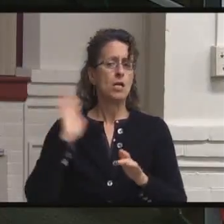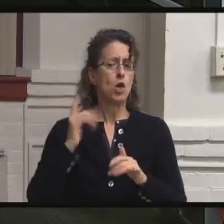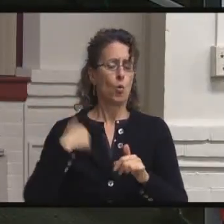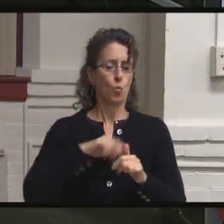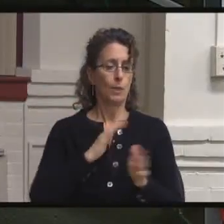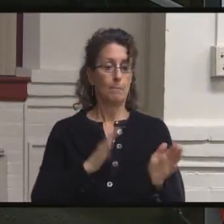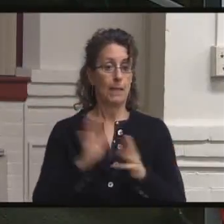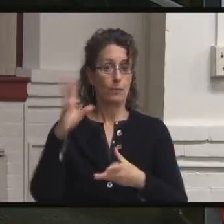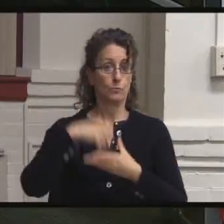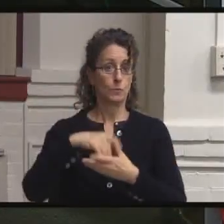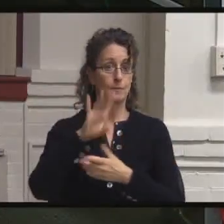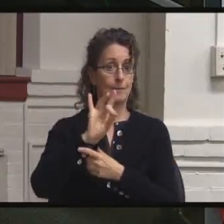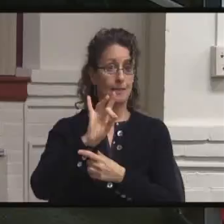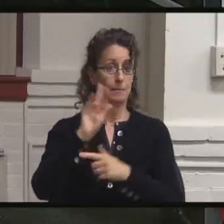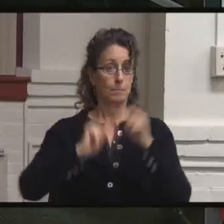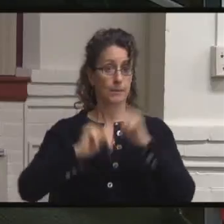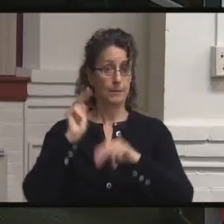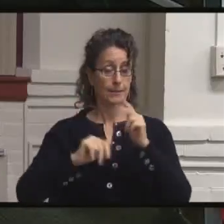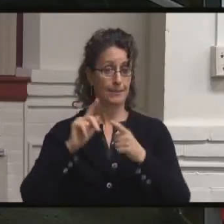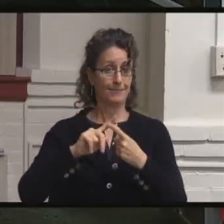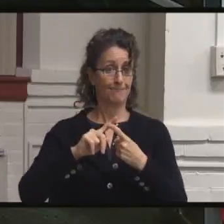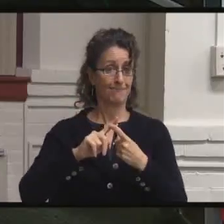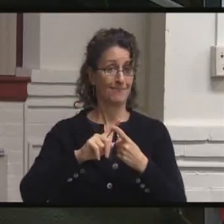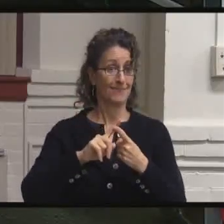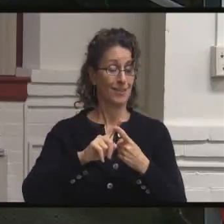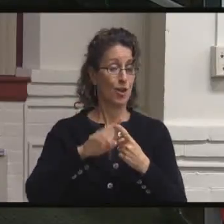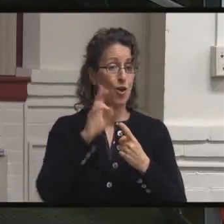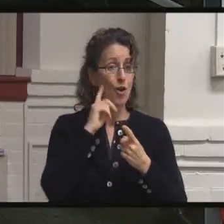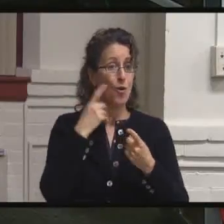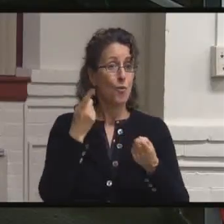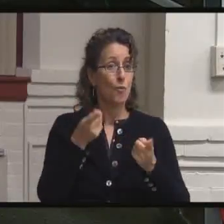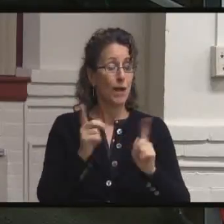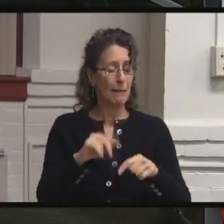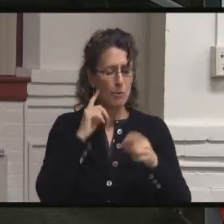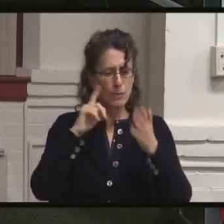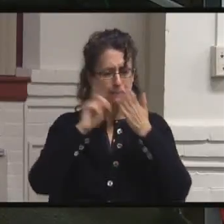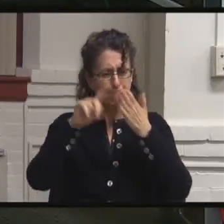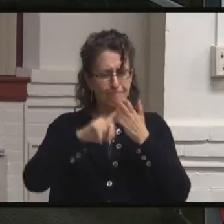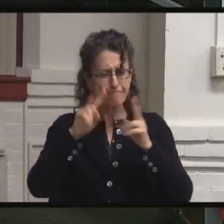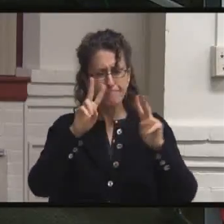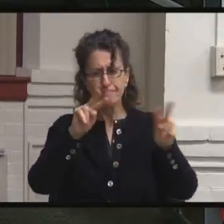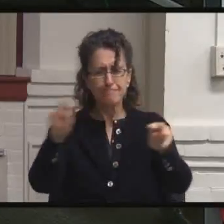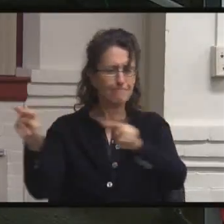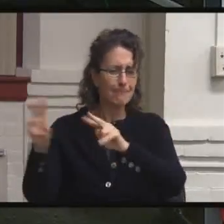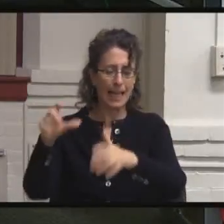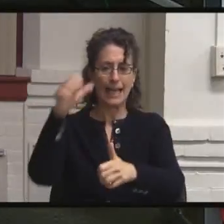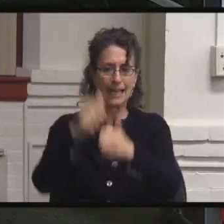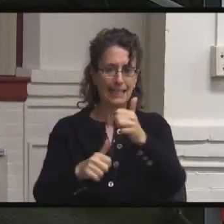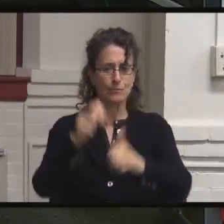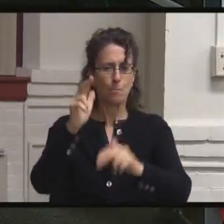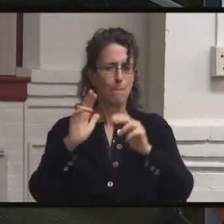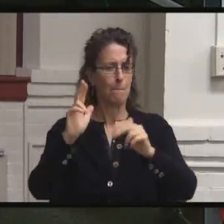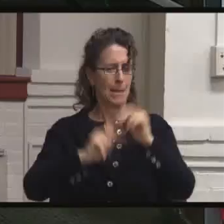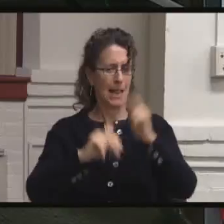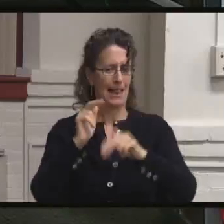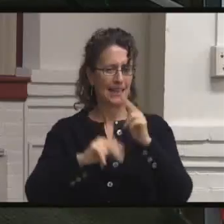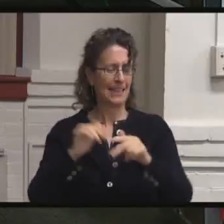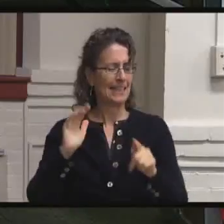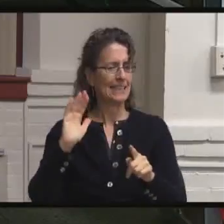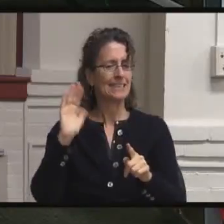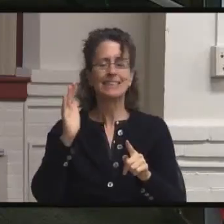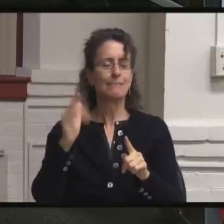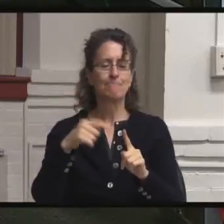eight buildings, while we were at each of these facilities, it became pretty clear that there were